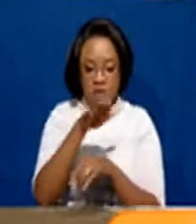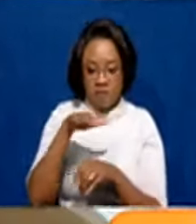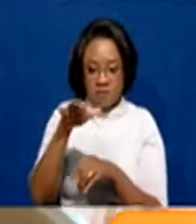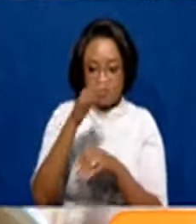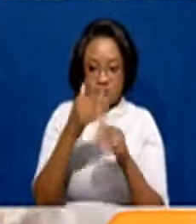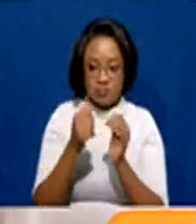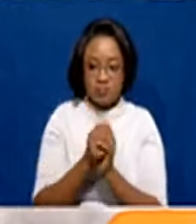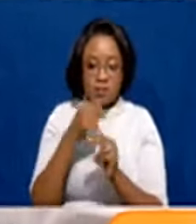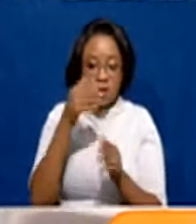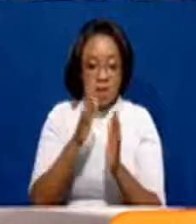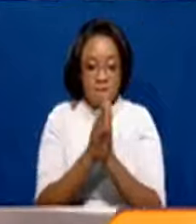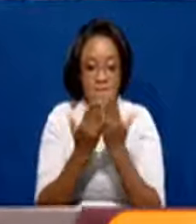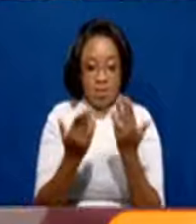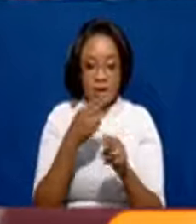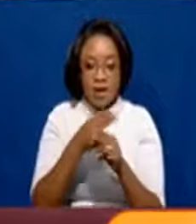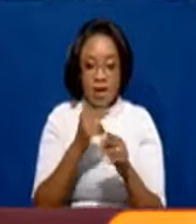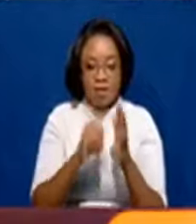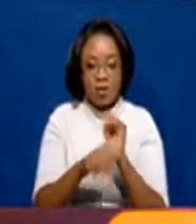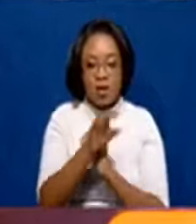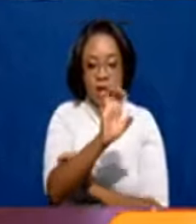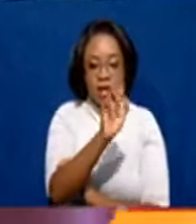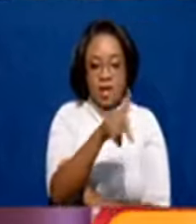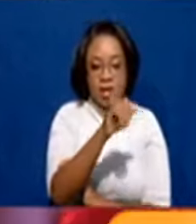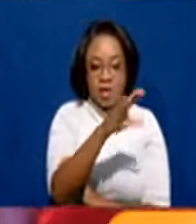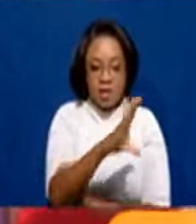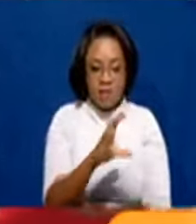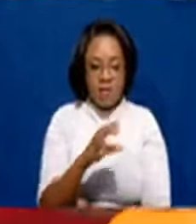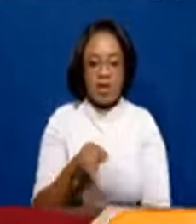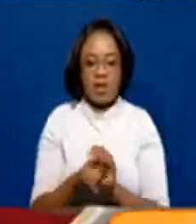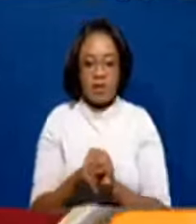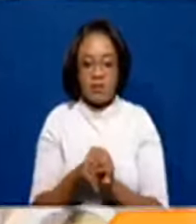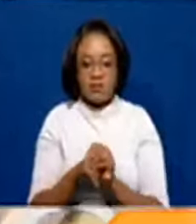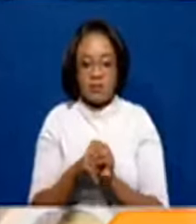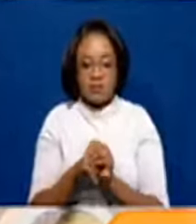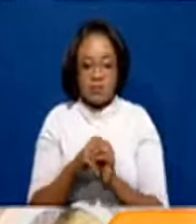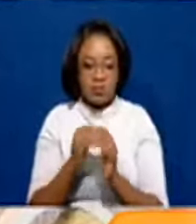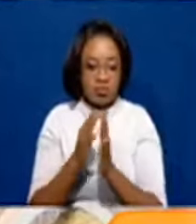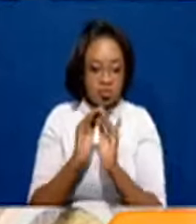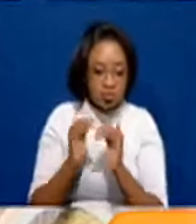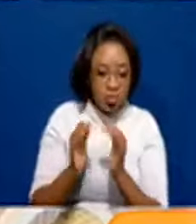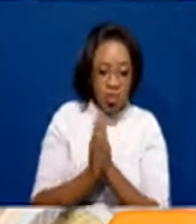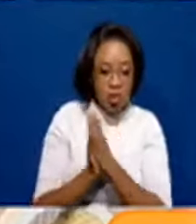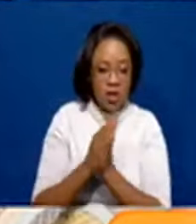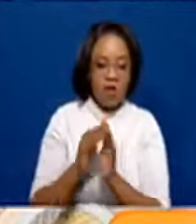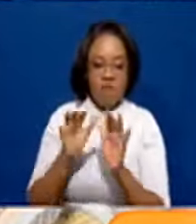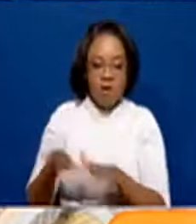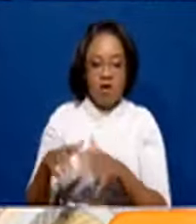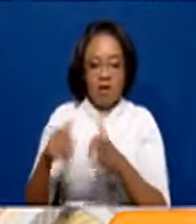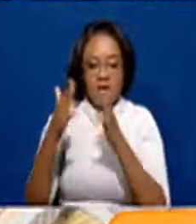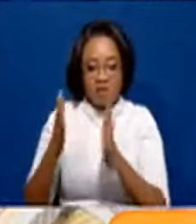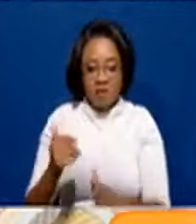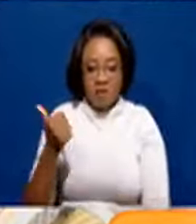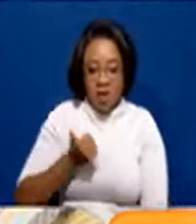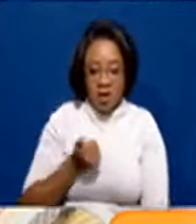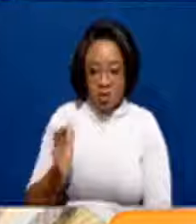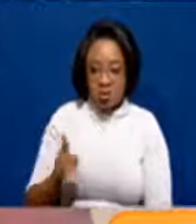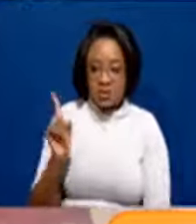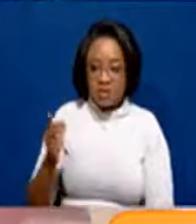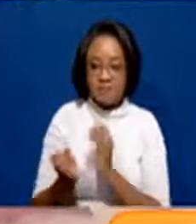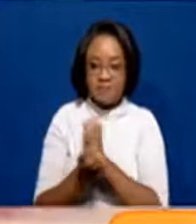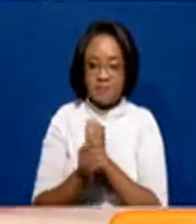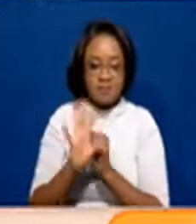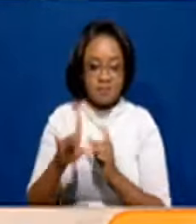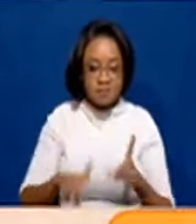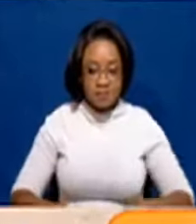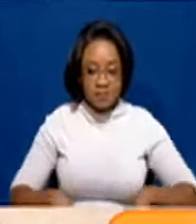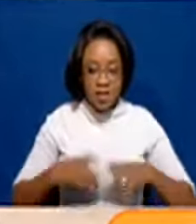the book titled The Epic Musings of a Farmer's Daughter recounts Jane's village life at a young age and